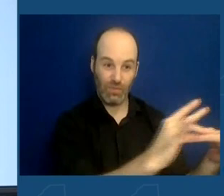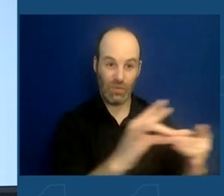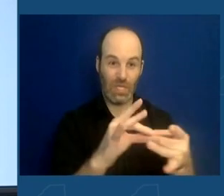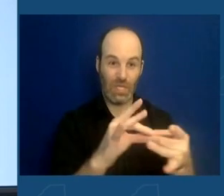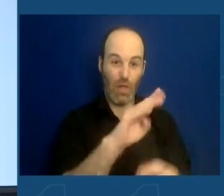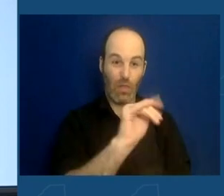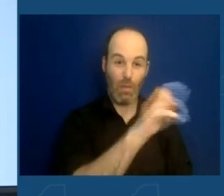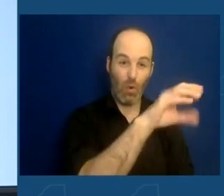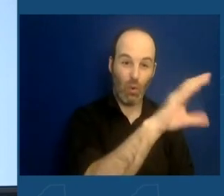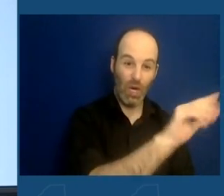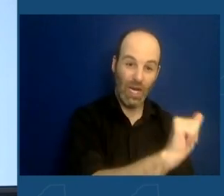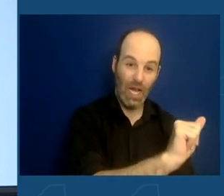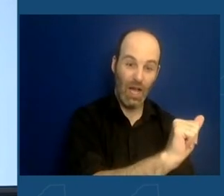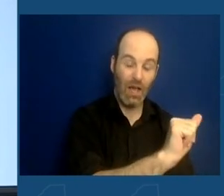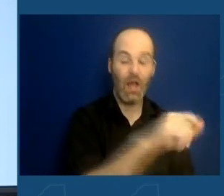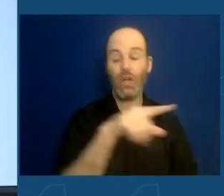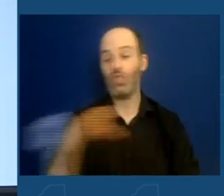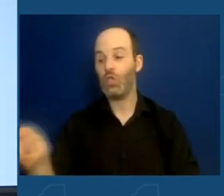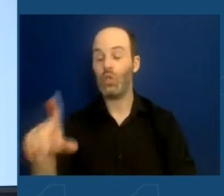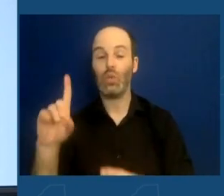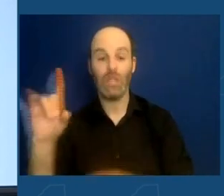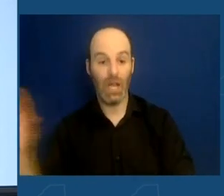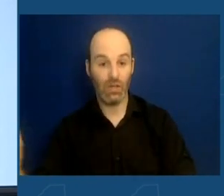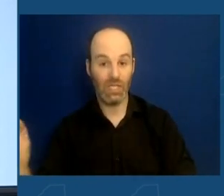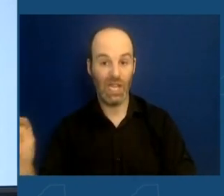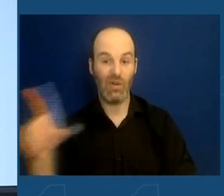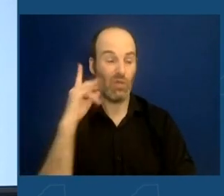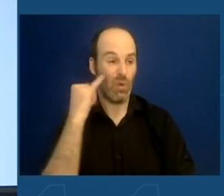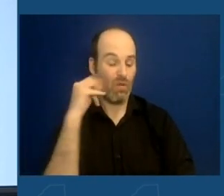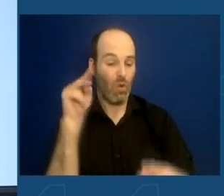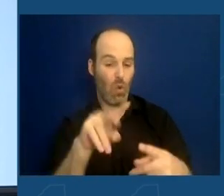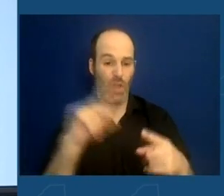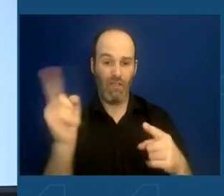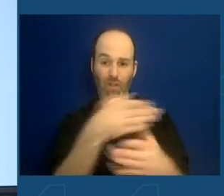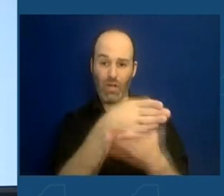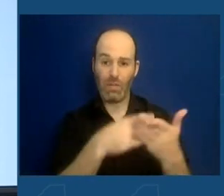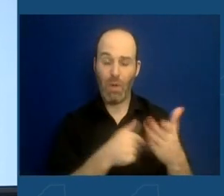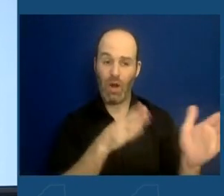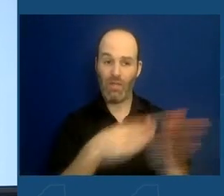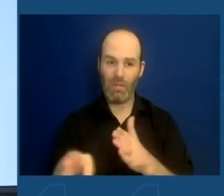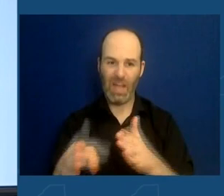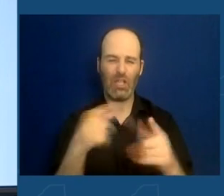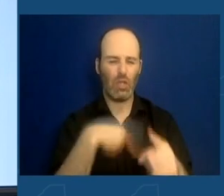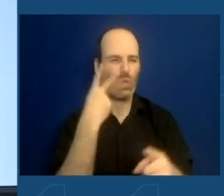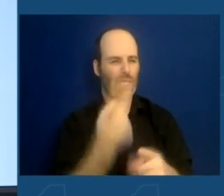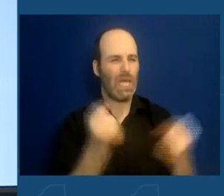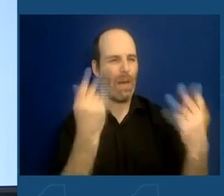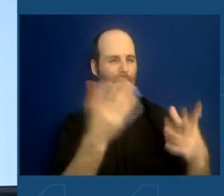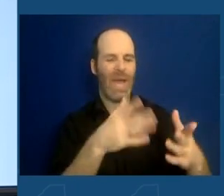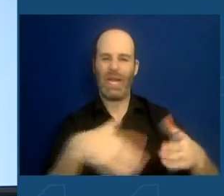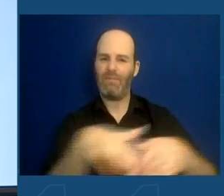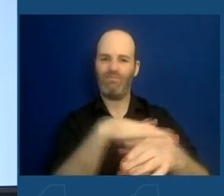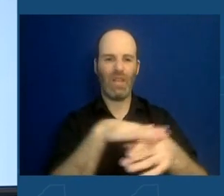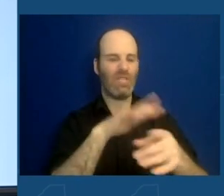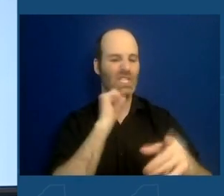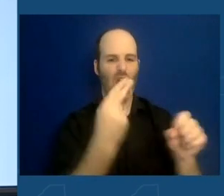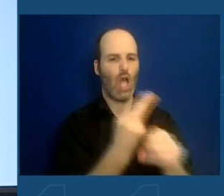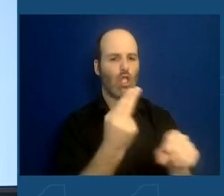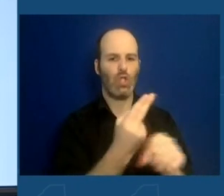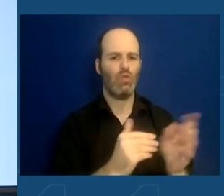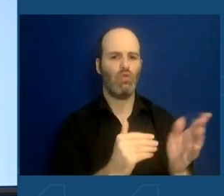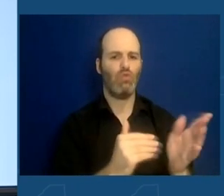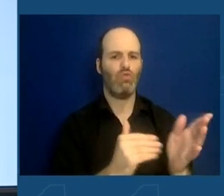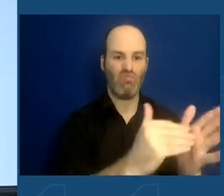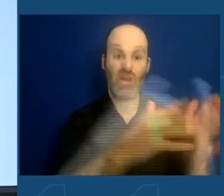first component of our plan, you can see where a lot of the vacant or underutilized sites from the waterfront to downtown have now been filled in